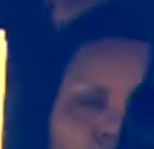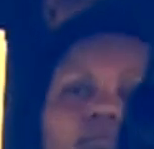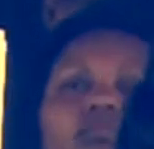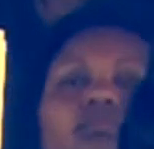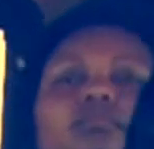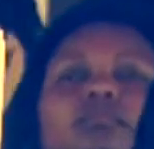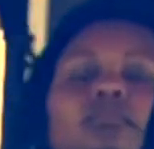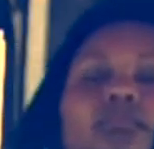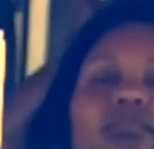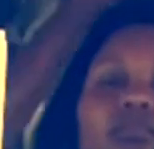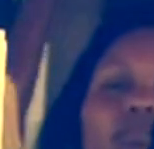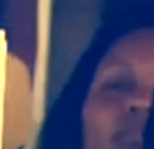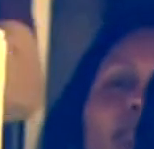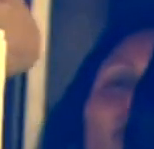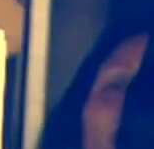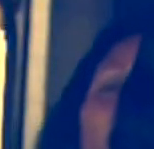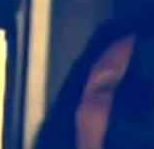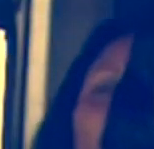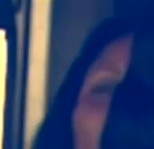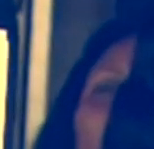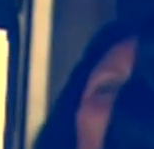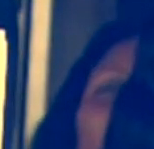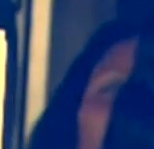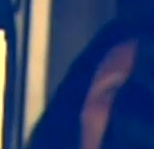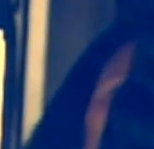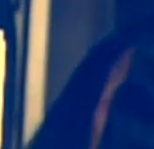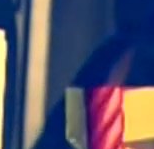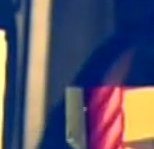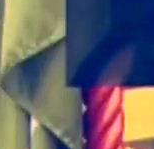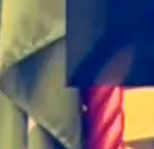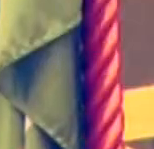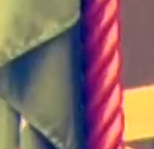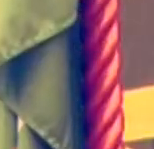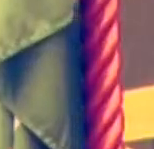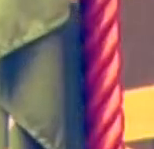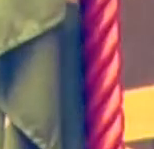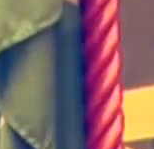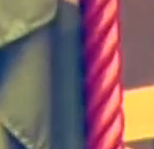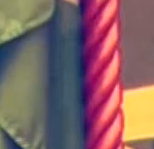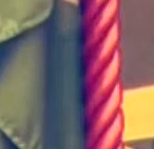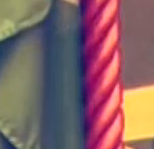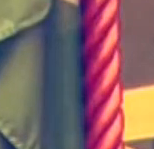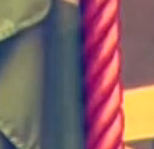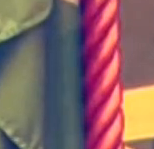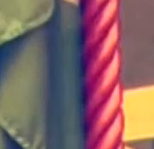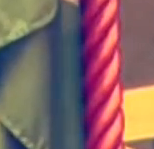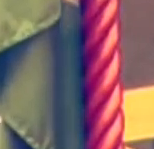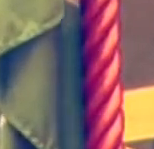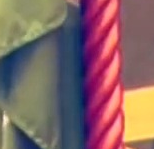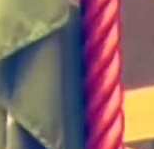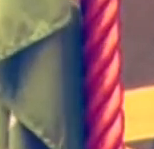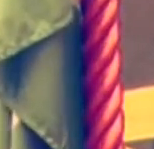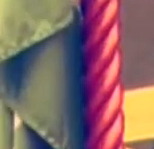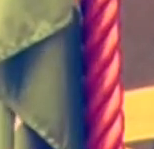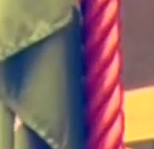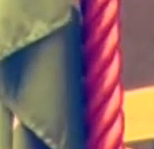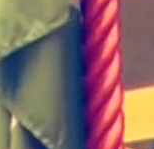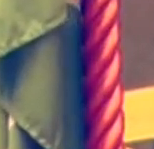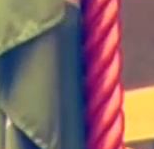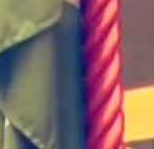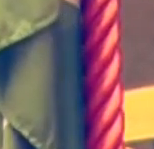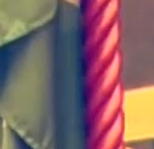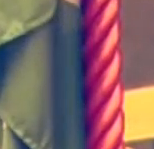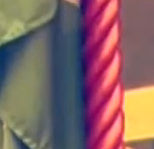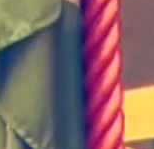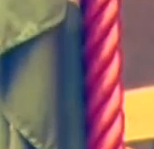clean, accessible drinking water across the country. The hustle of everyday Kenyans is